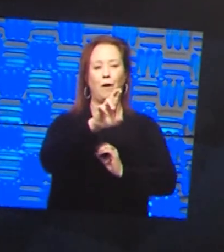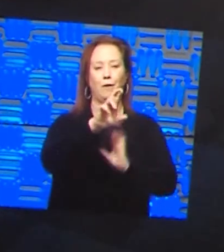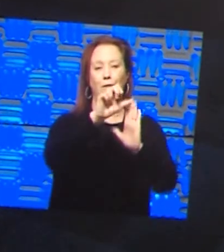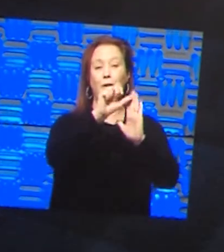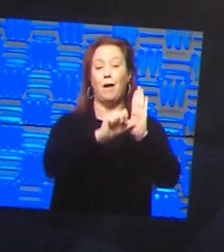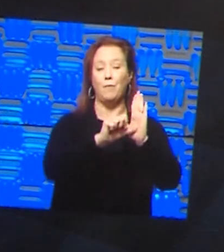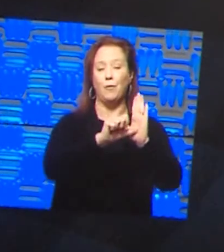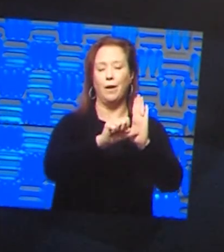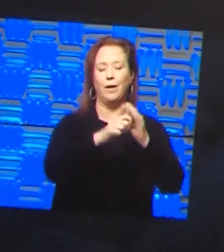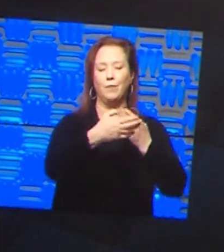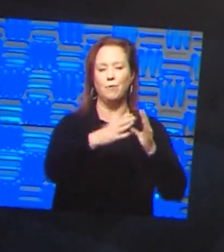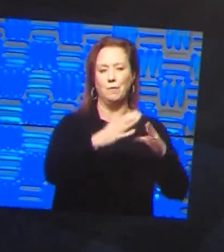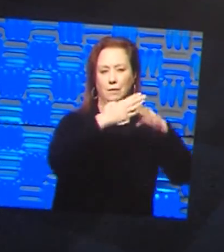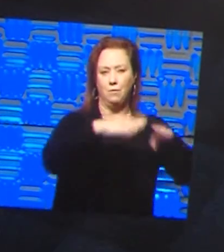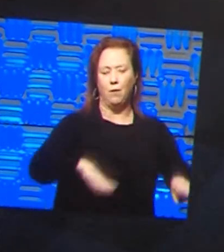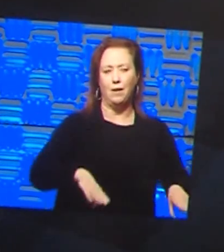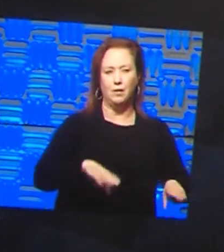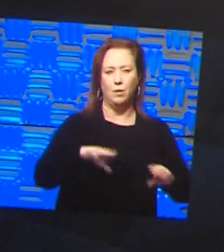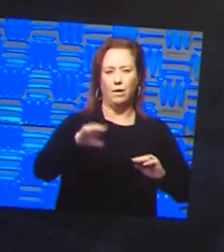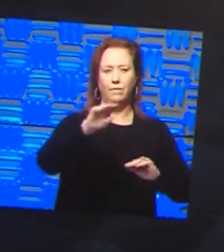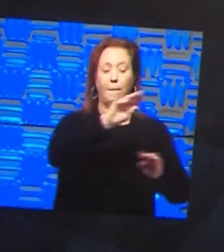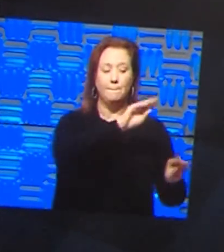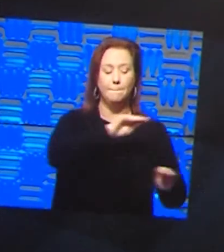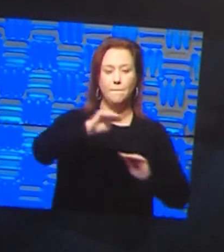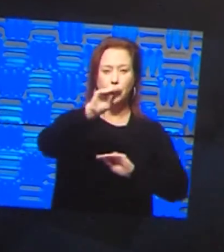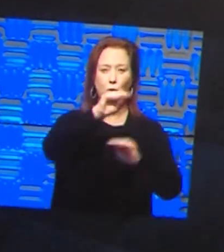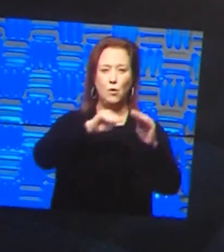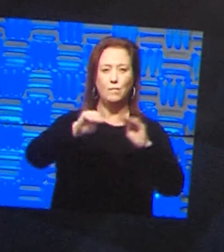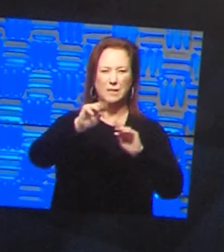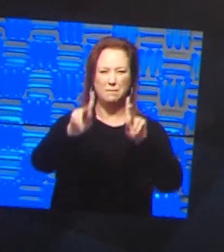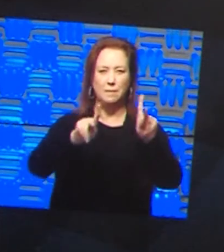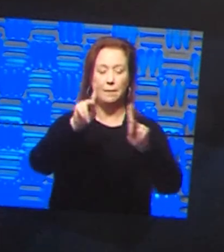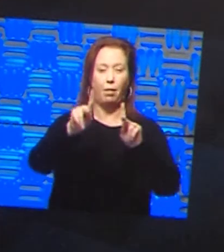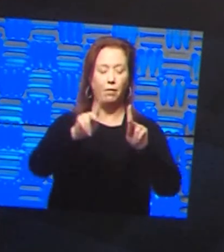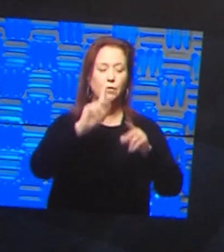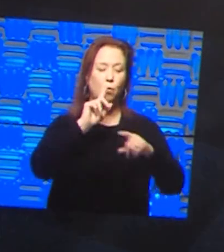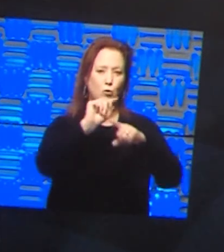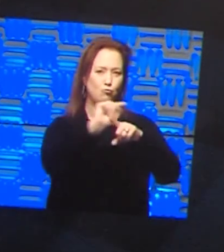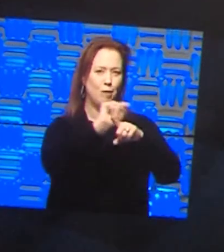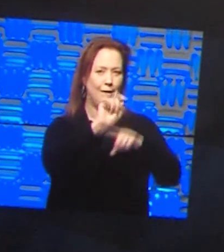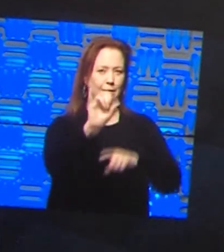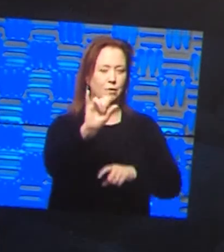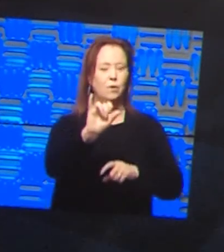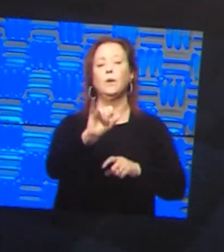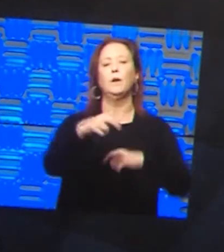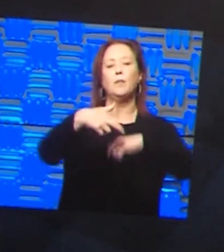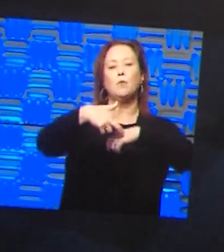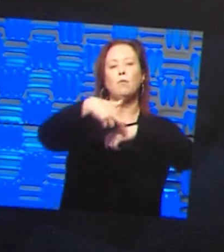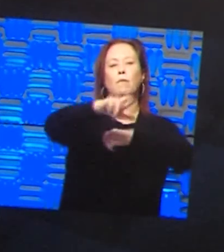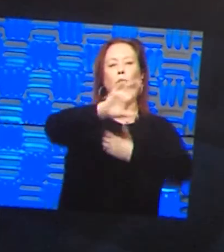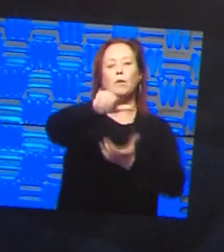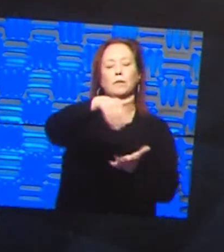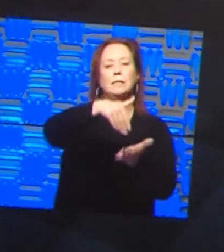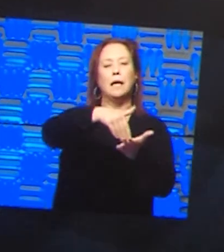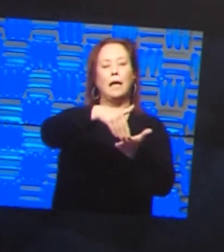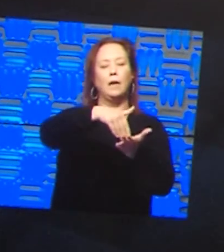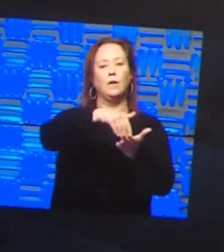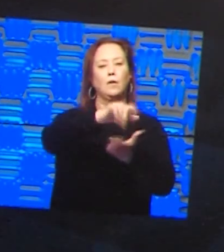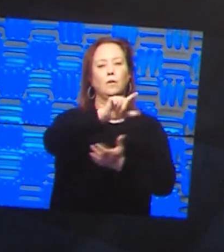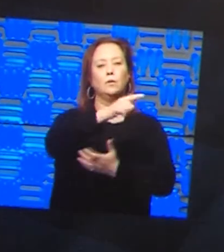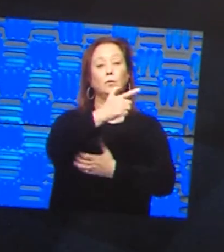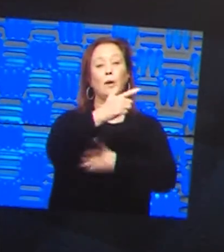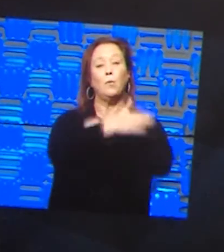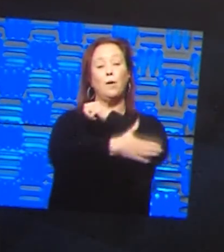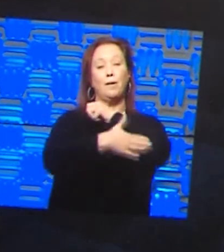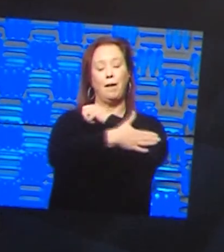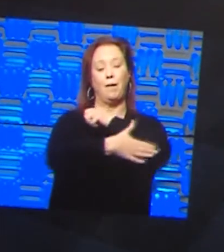mentioned, you know, the OR is quiet, so we've moved some folks around, and we're also doing quite a bit of cross-training. Being the, you know,